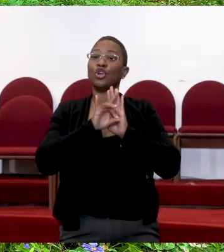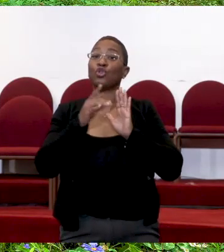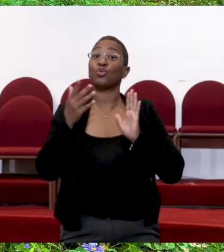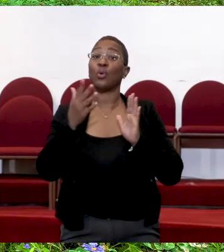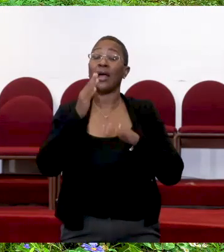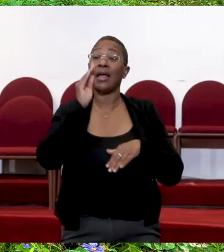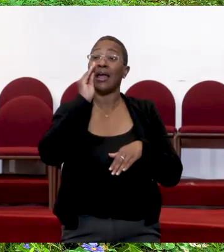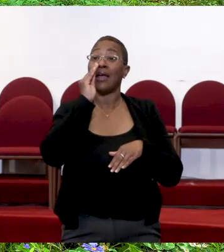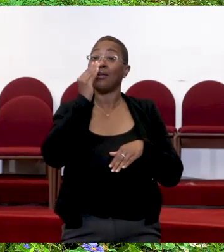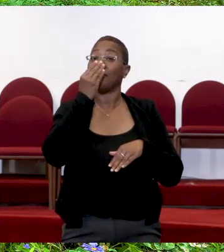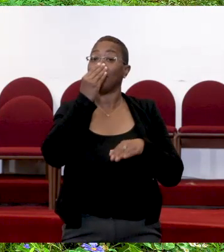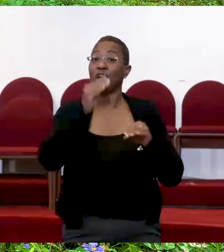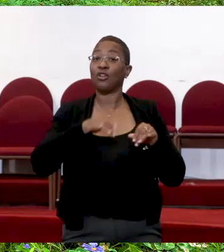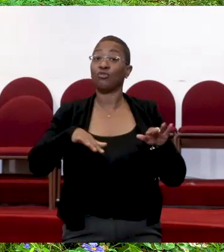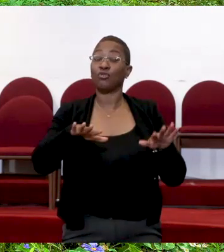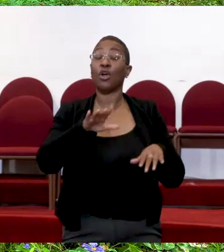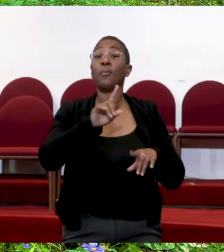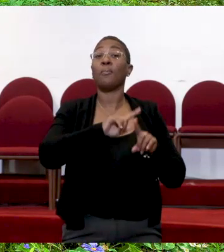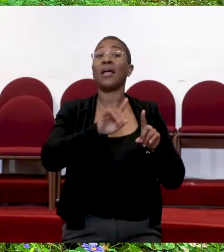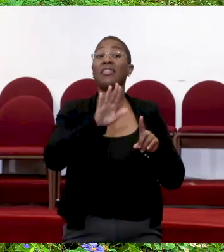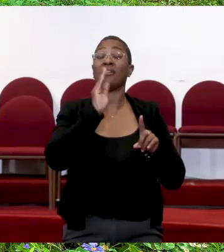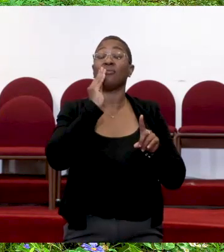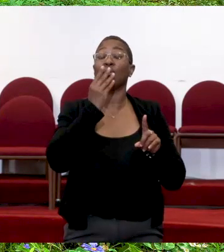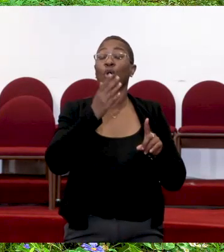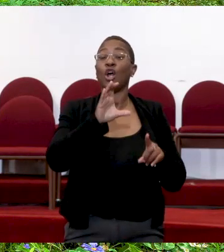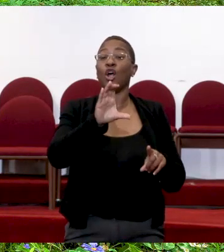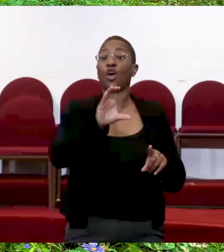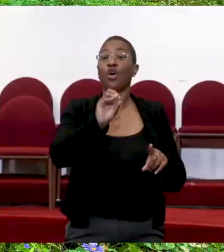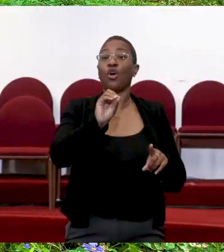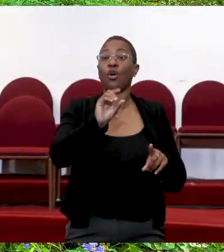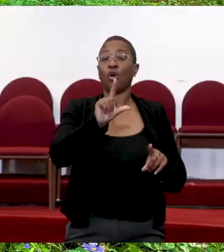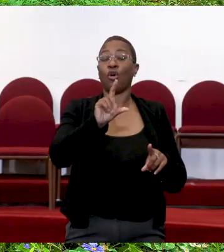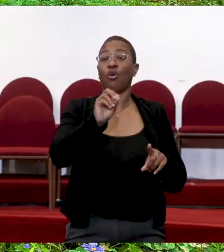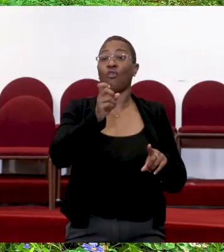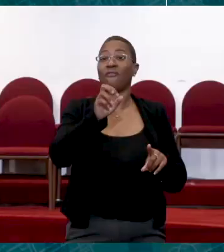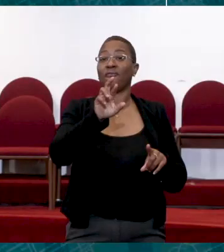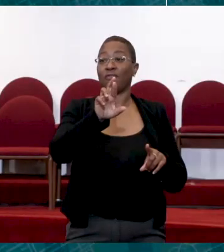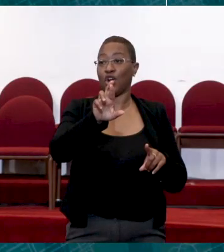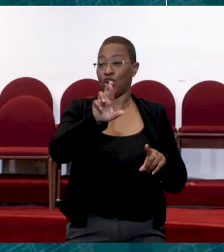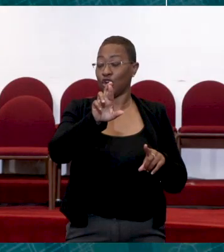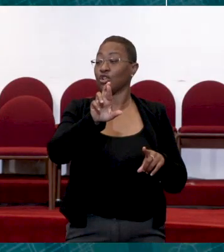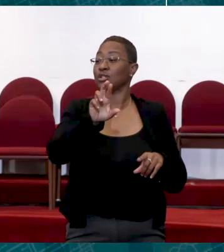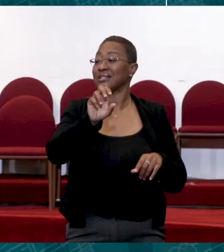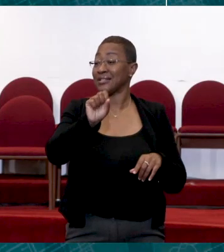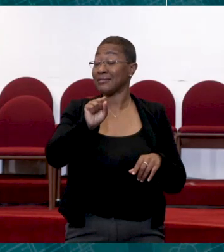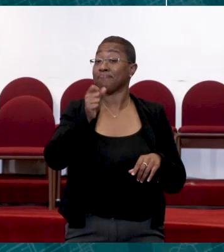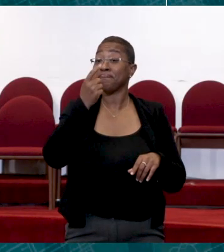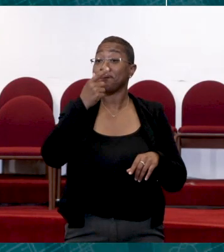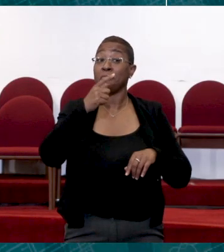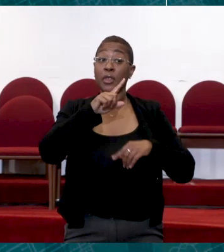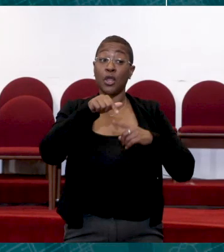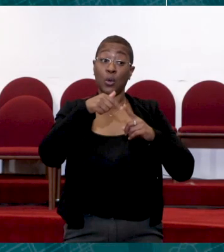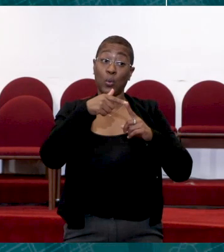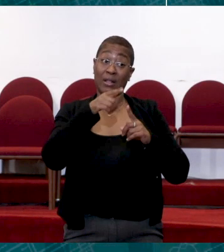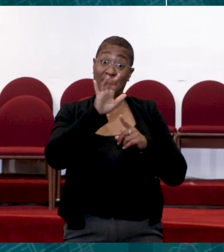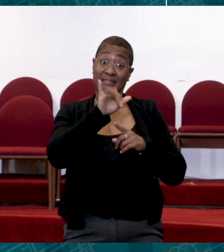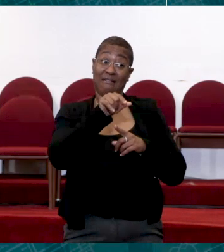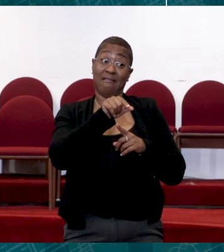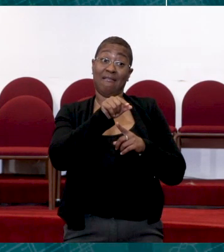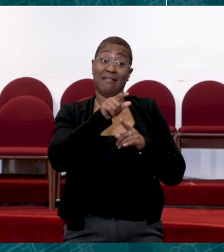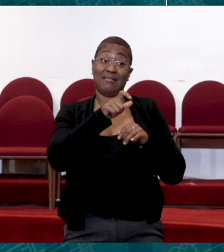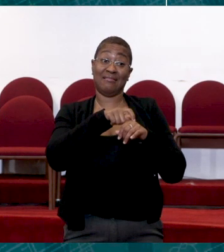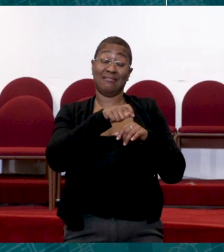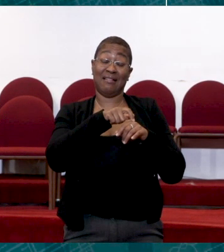Clover. So it'll be a slightly different in and around the solar arrays. And then the timeline for this, again, it's a few months behind.